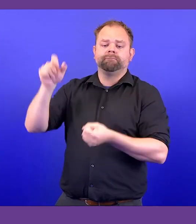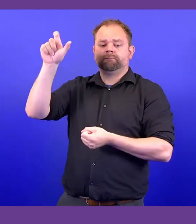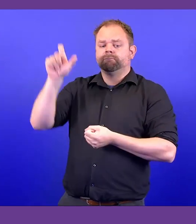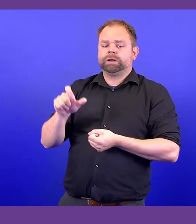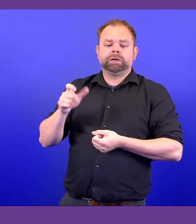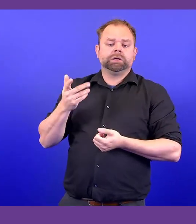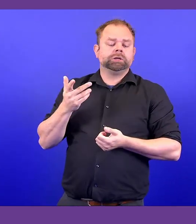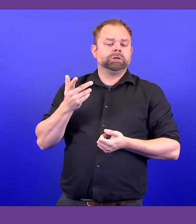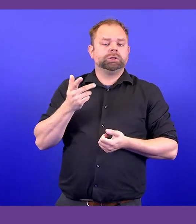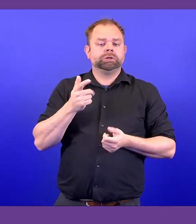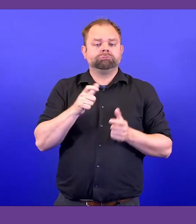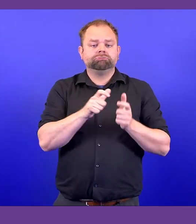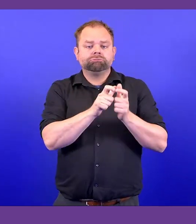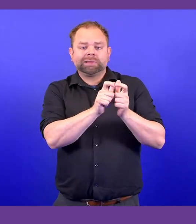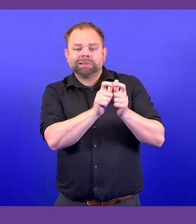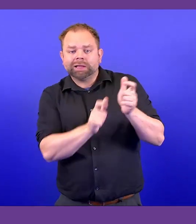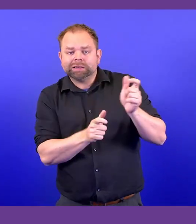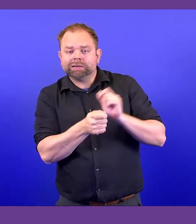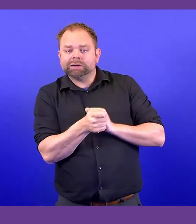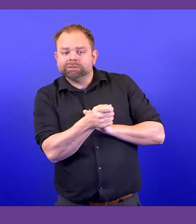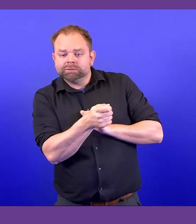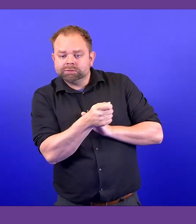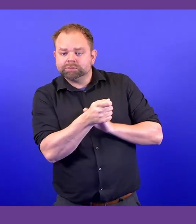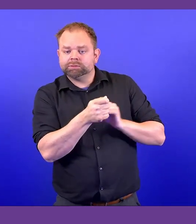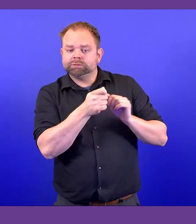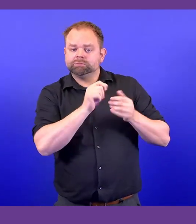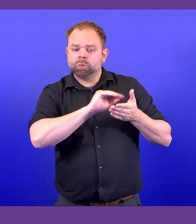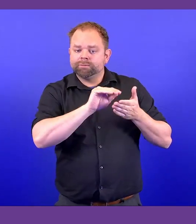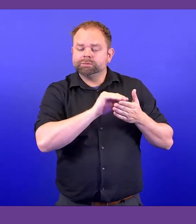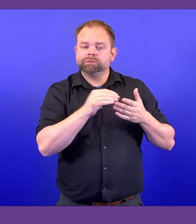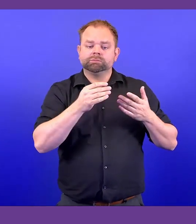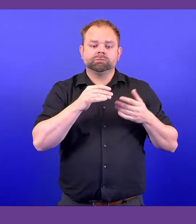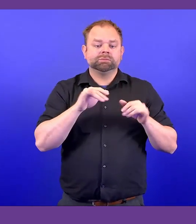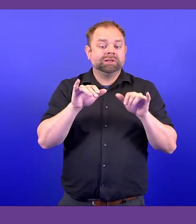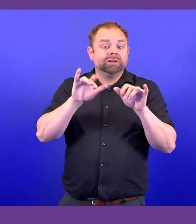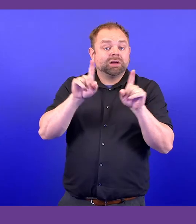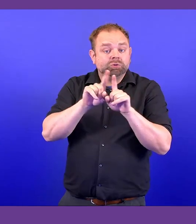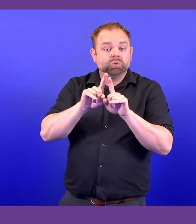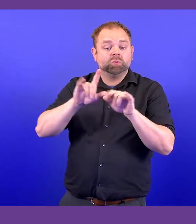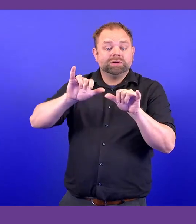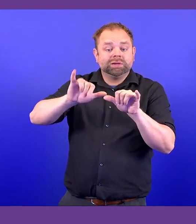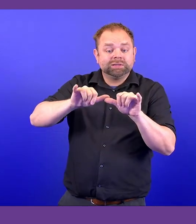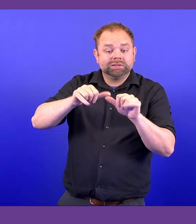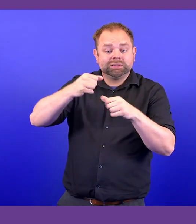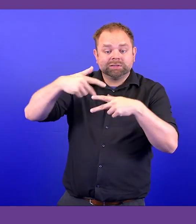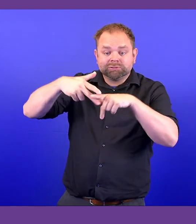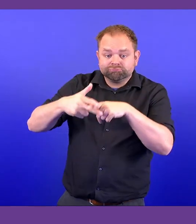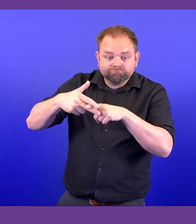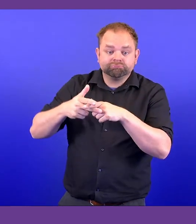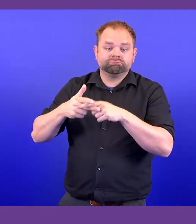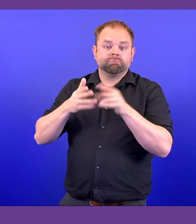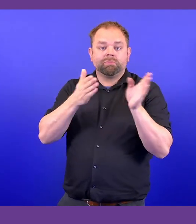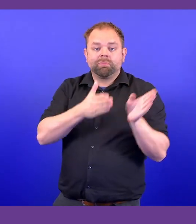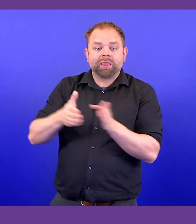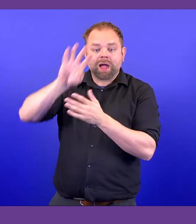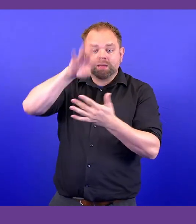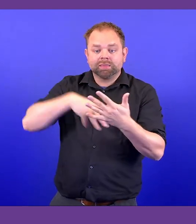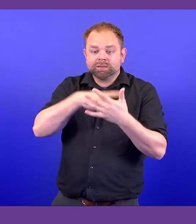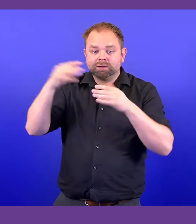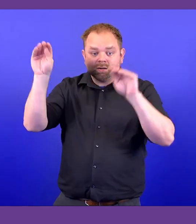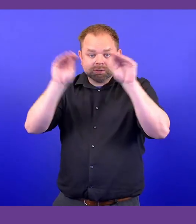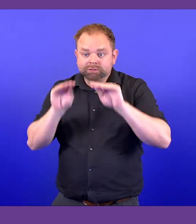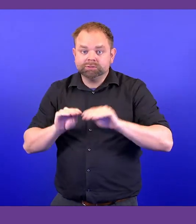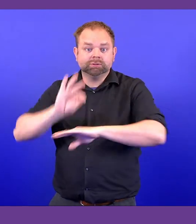quality service. So Bertrand, let me turn to you. What is UIC doing to ensure that the